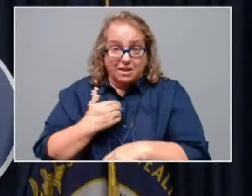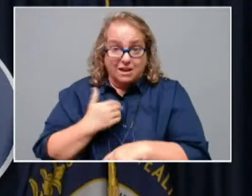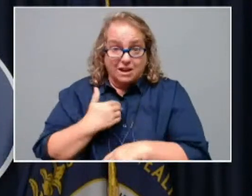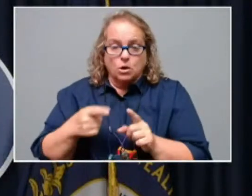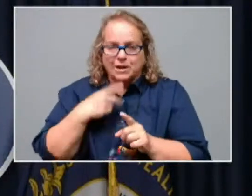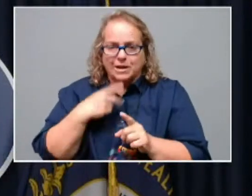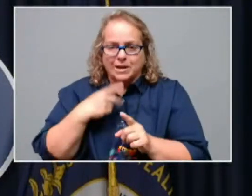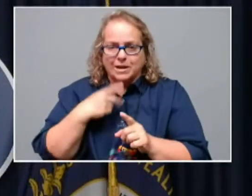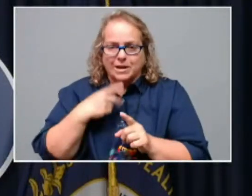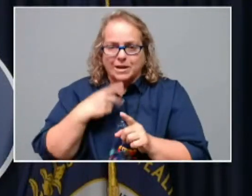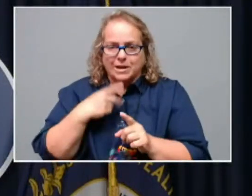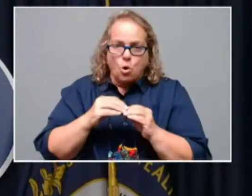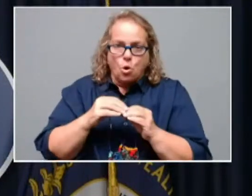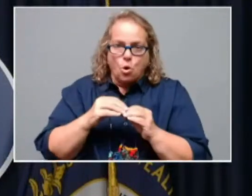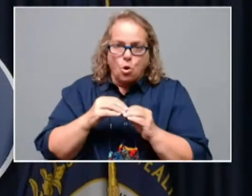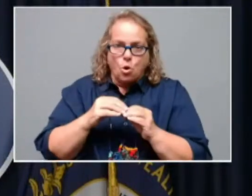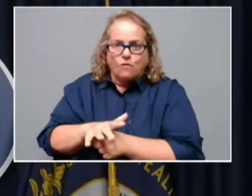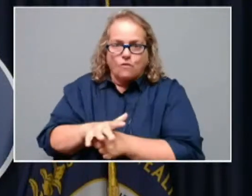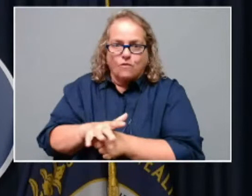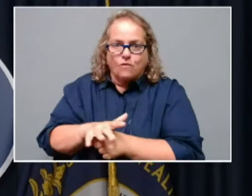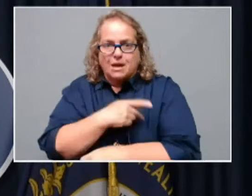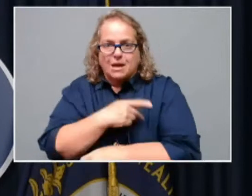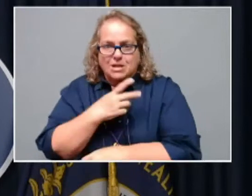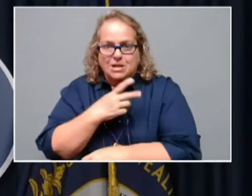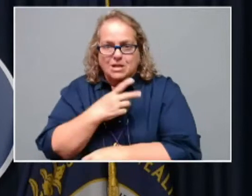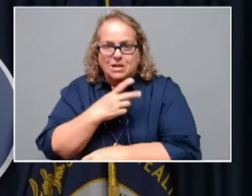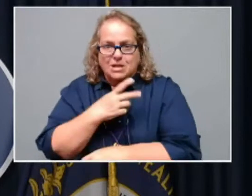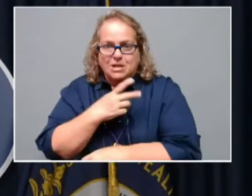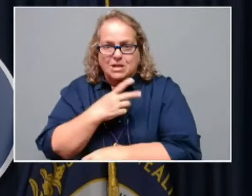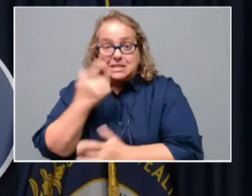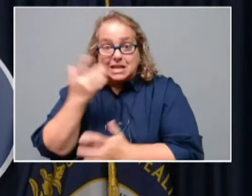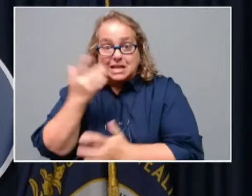COVID patients and serious illness in hospitals